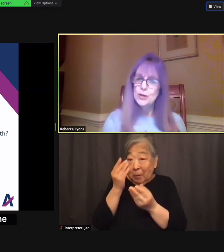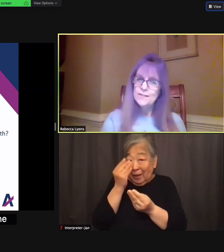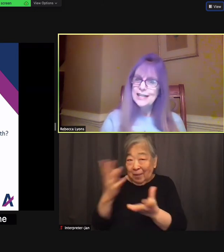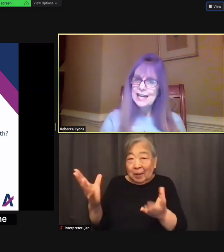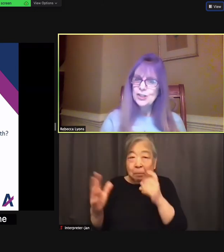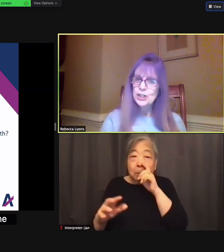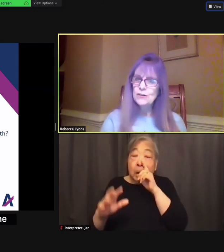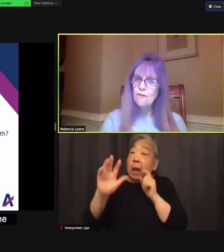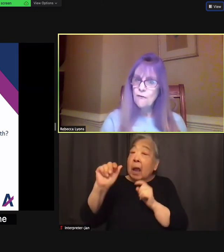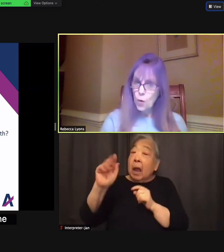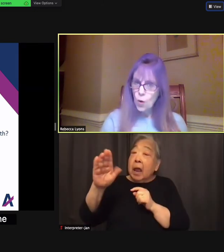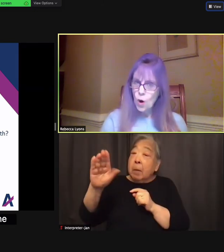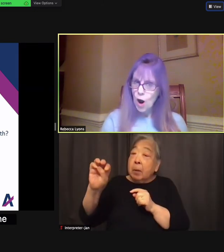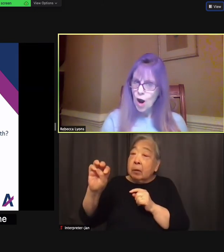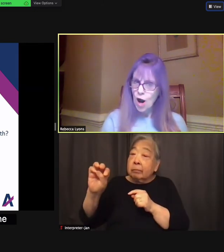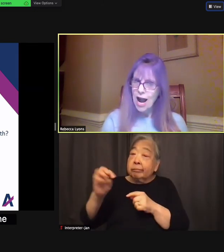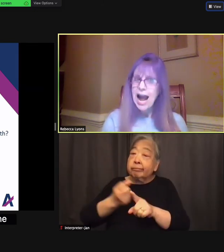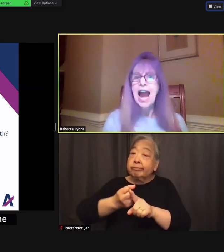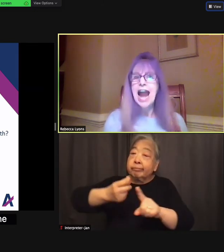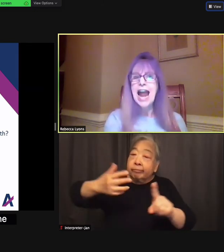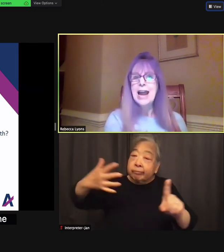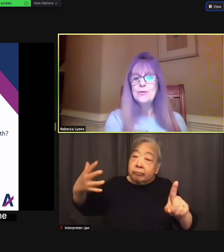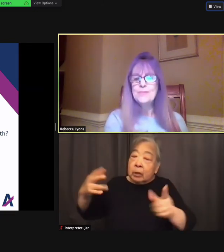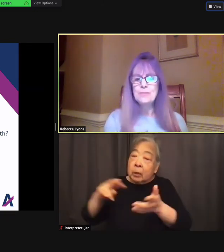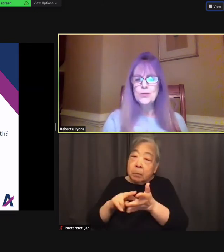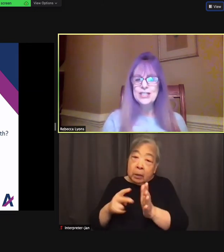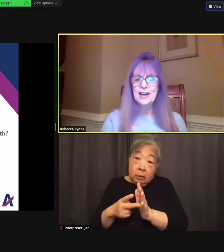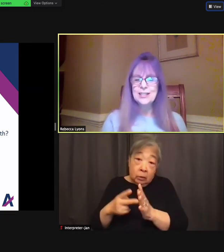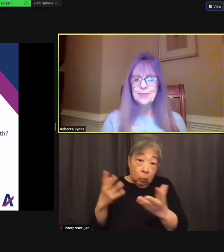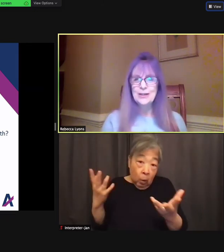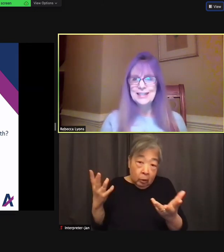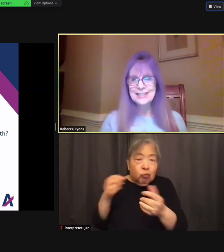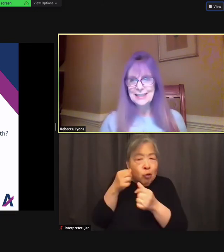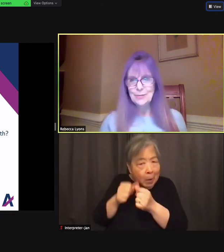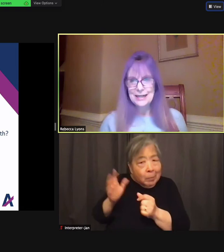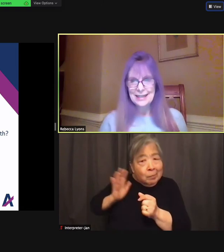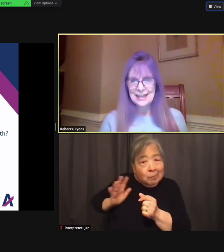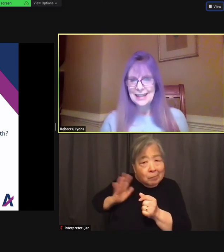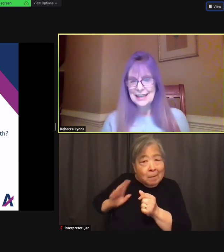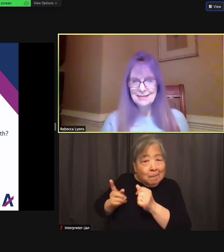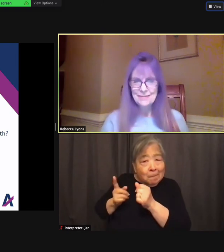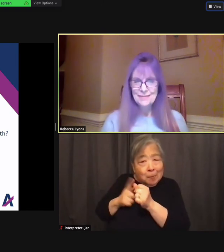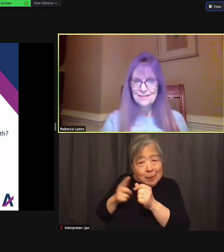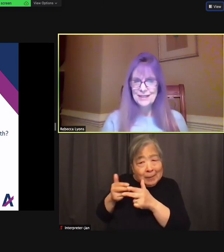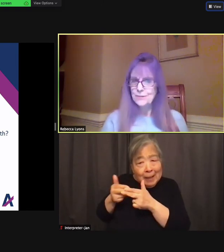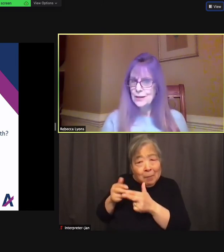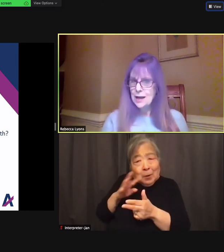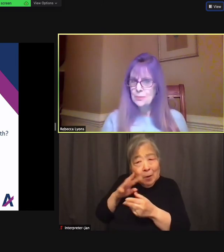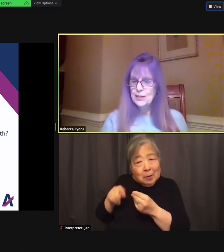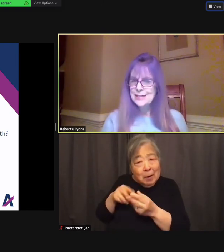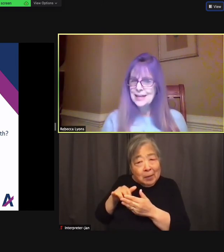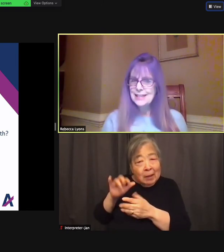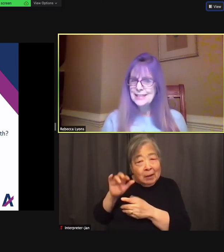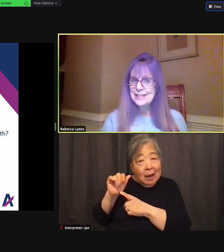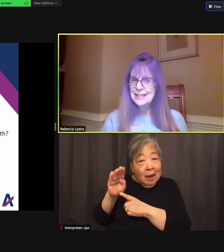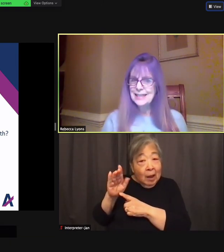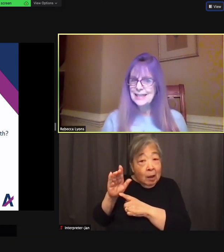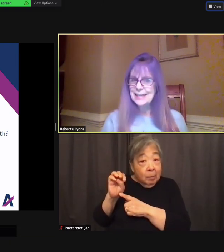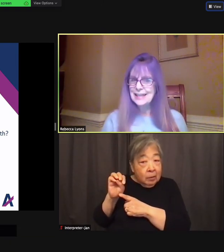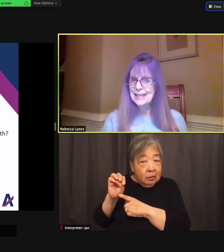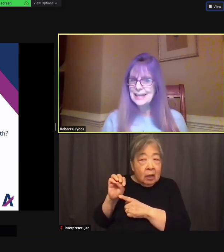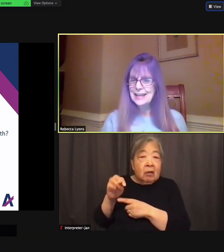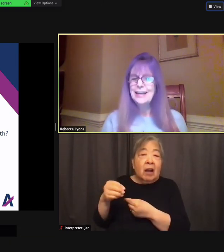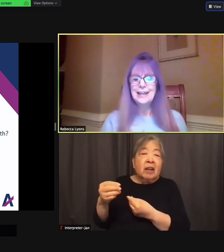an abbreviation for, remember we talked about this at the beginning. Give you a couple of seconds to